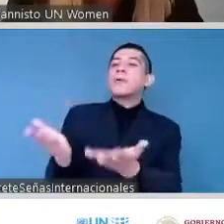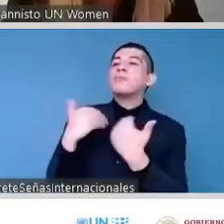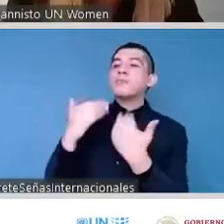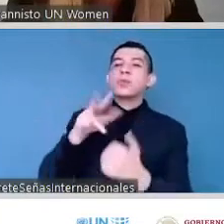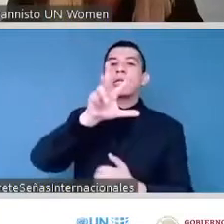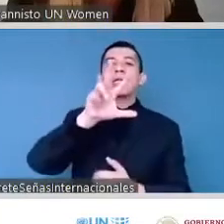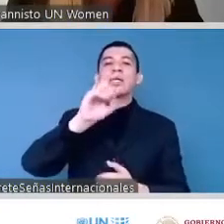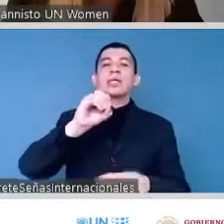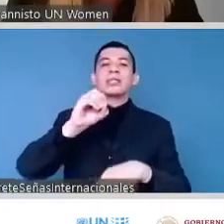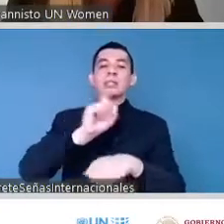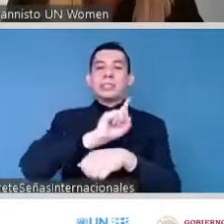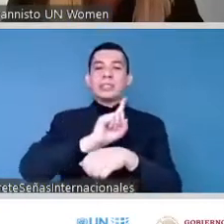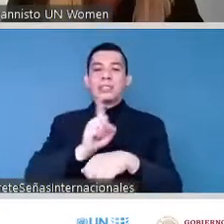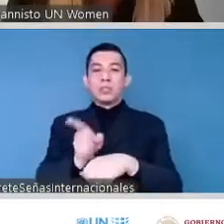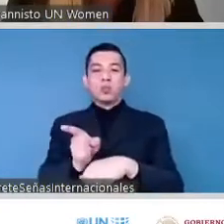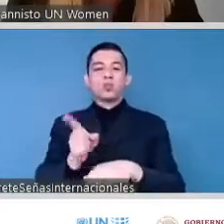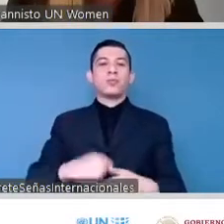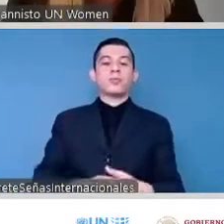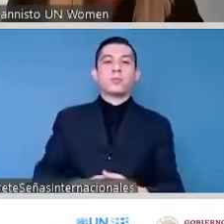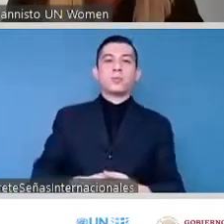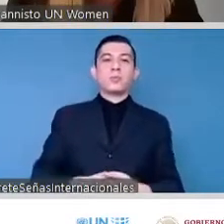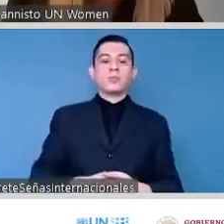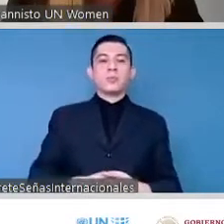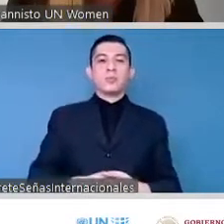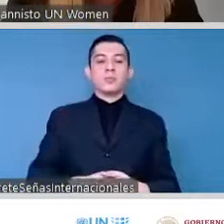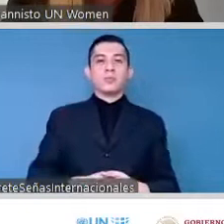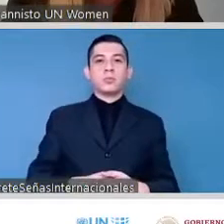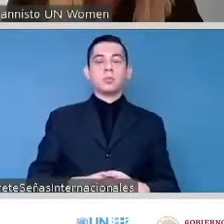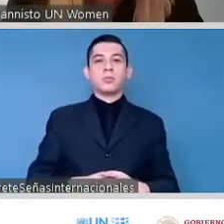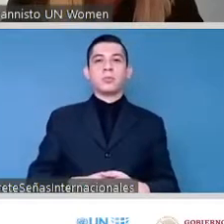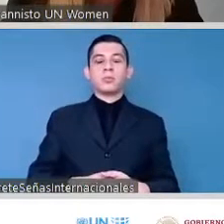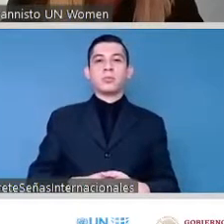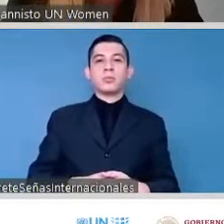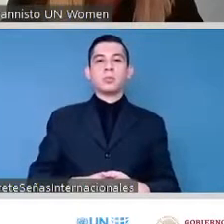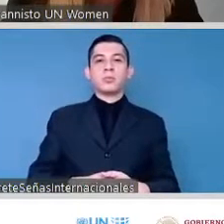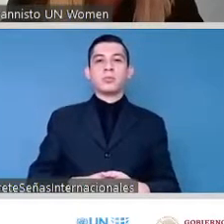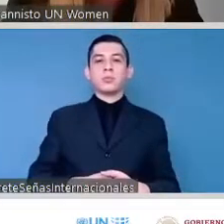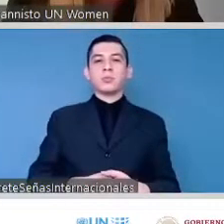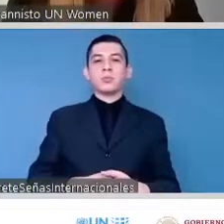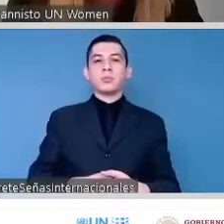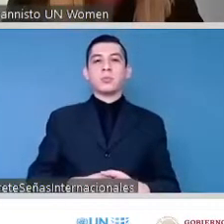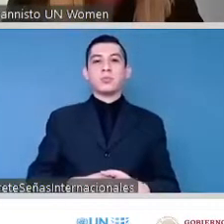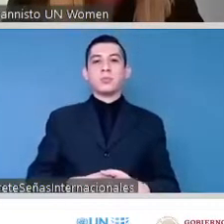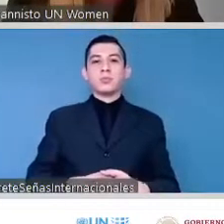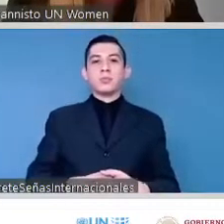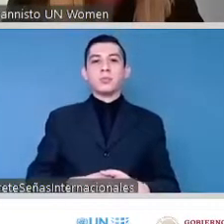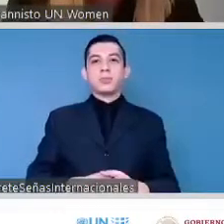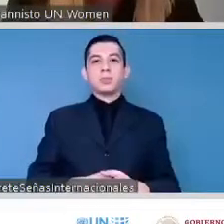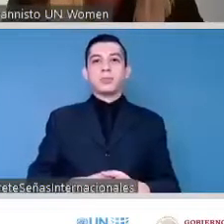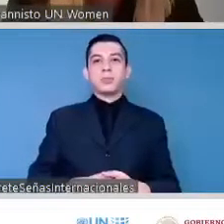This is actually an extremely important issue for us in West Africa, because a lot of the